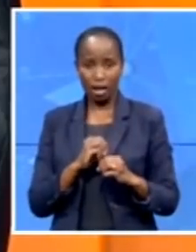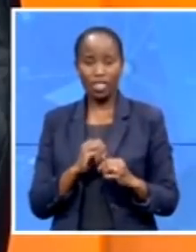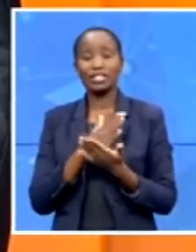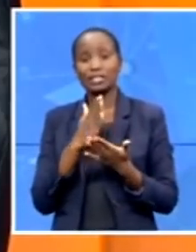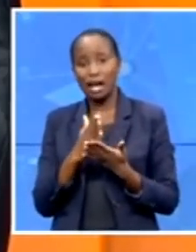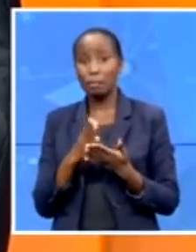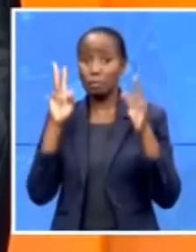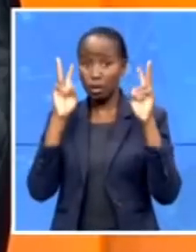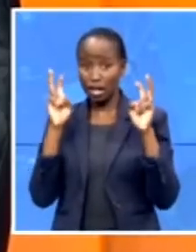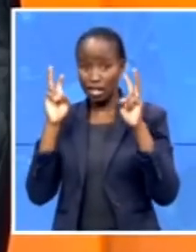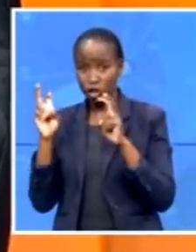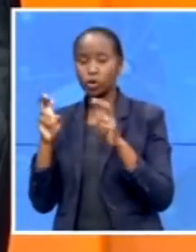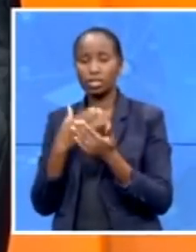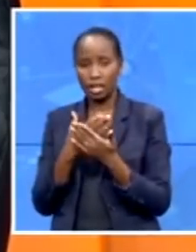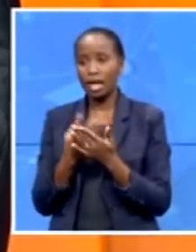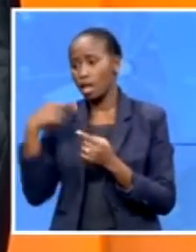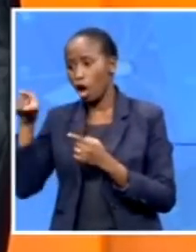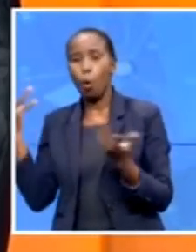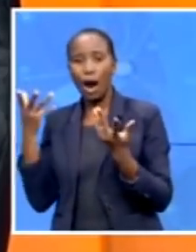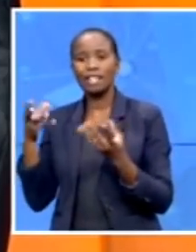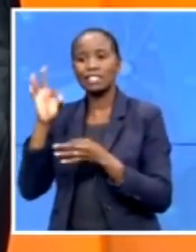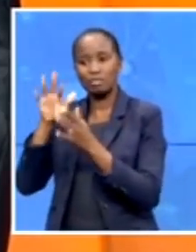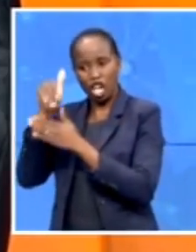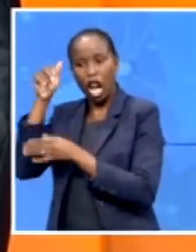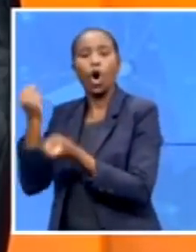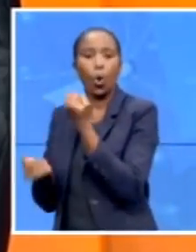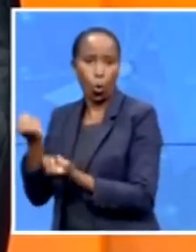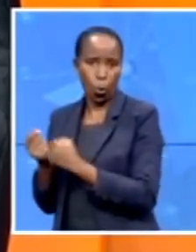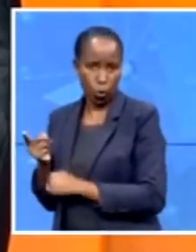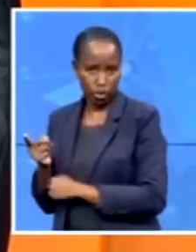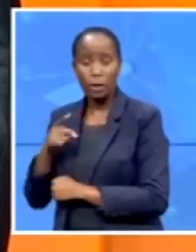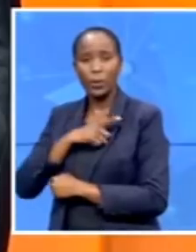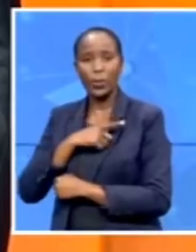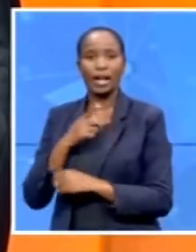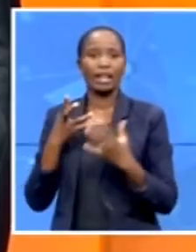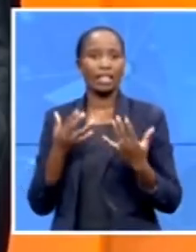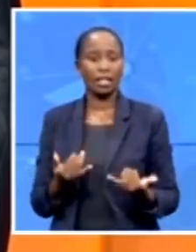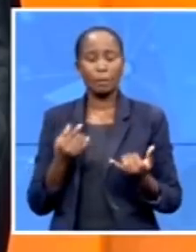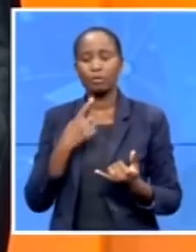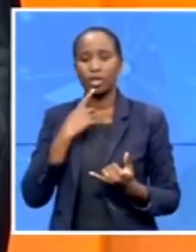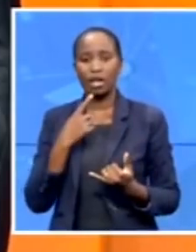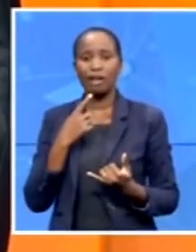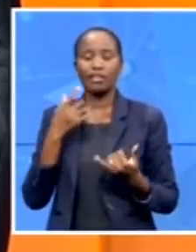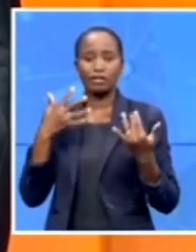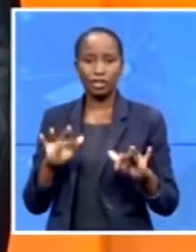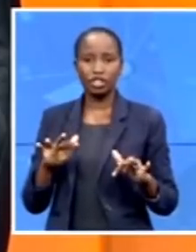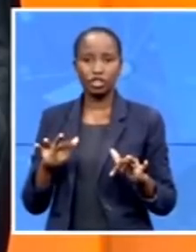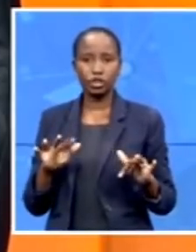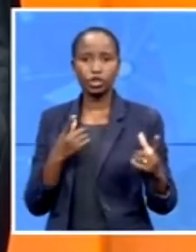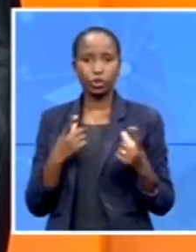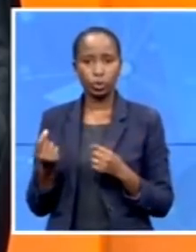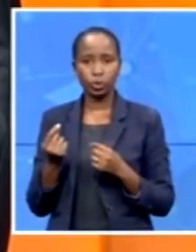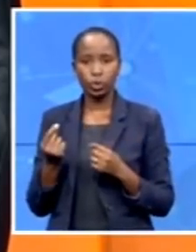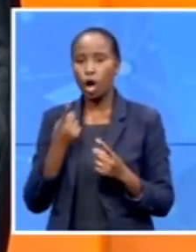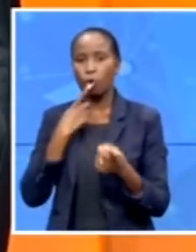not mean that the fact that the Commission has dismissed a petition or an objection, then that's